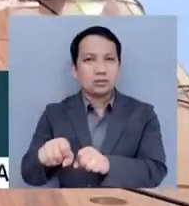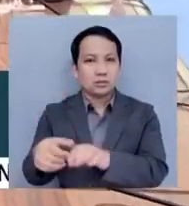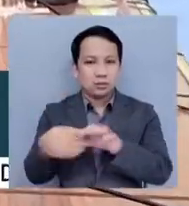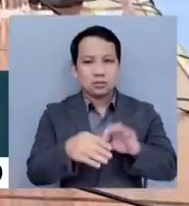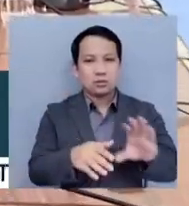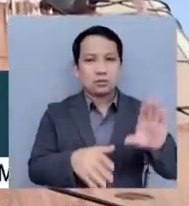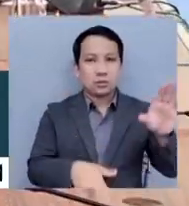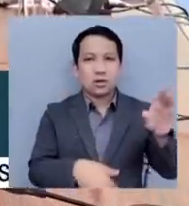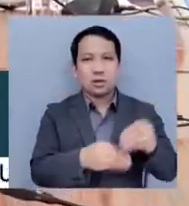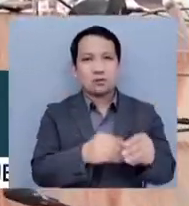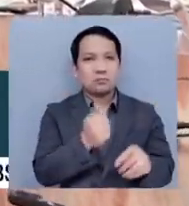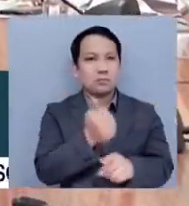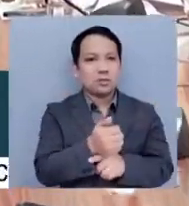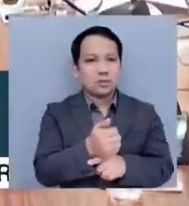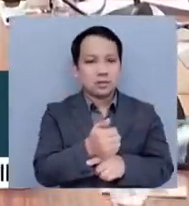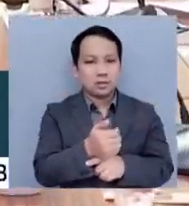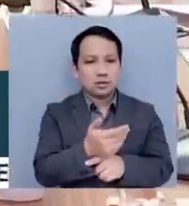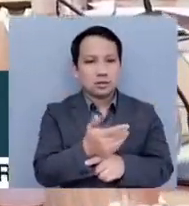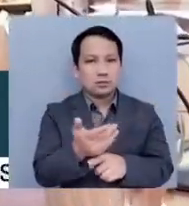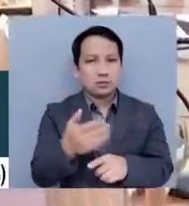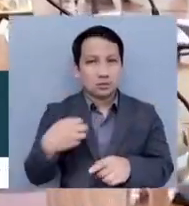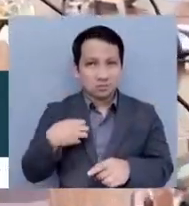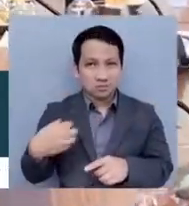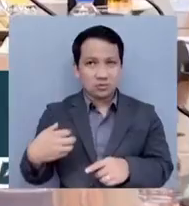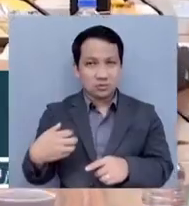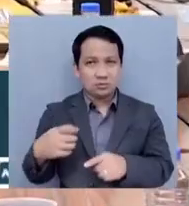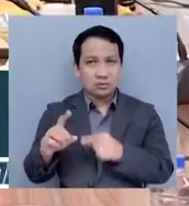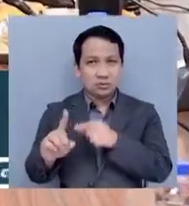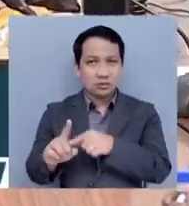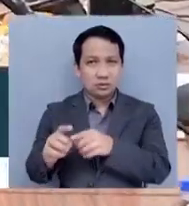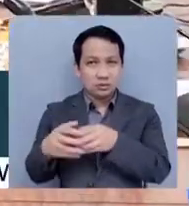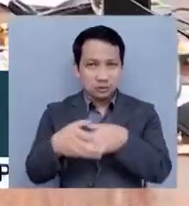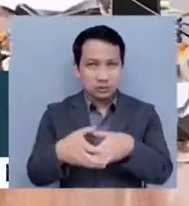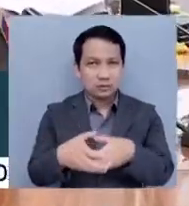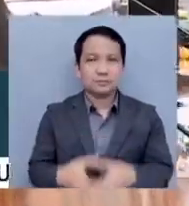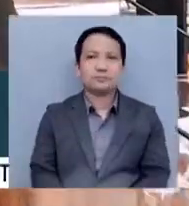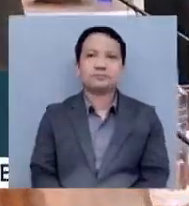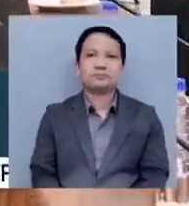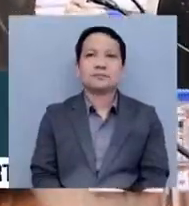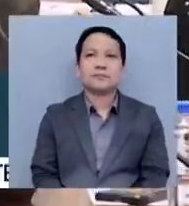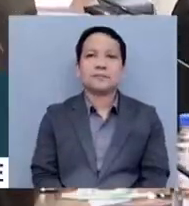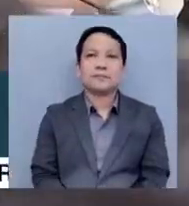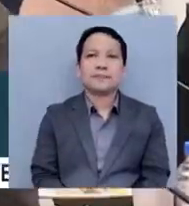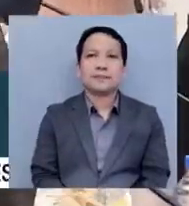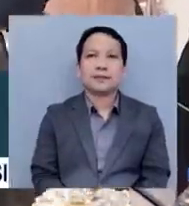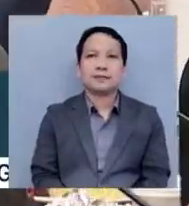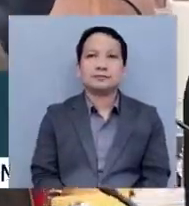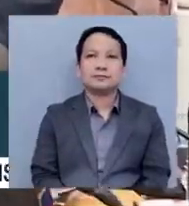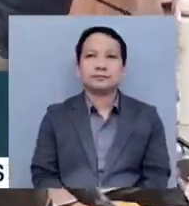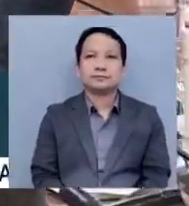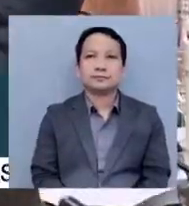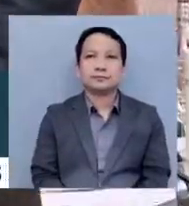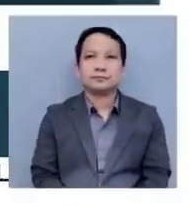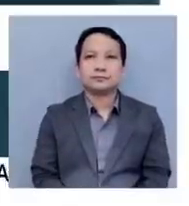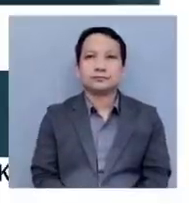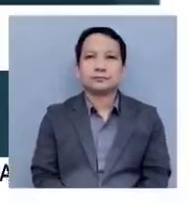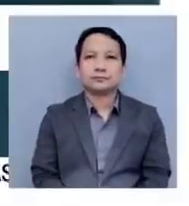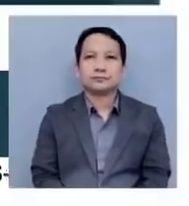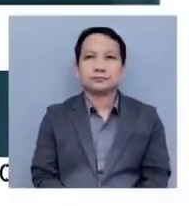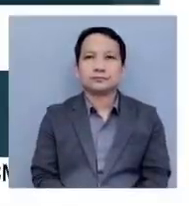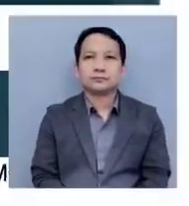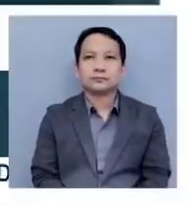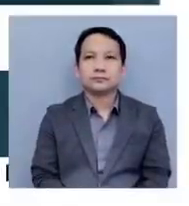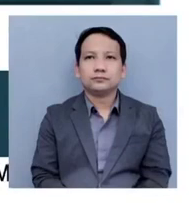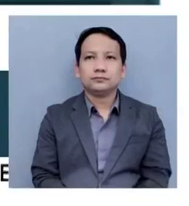of these police officers. Okay. Okay, now one of the discrepancies that